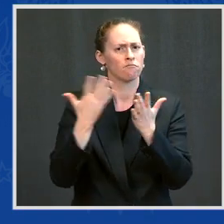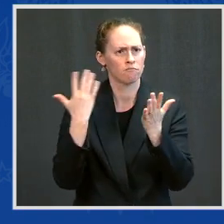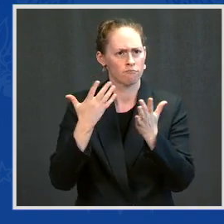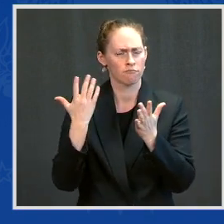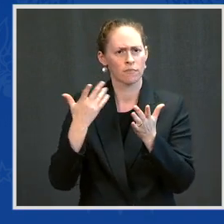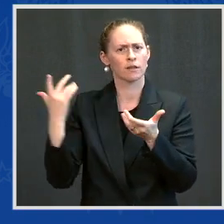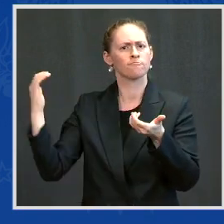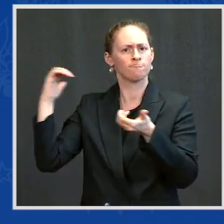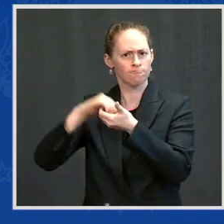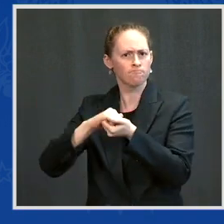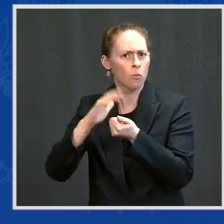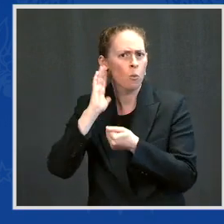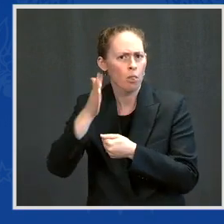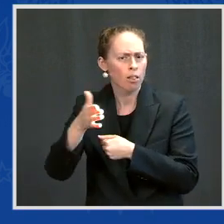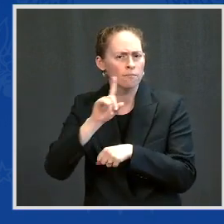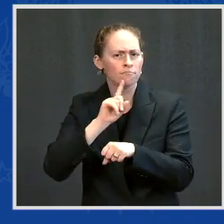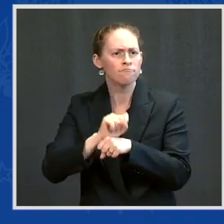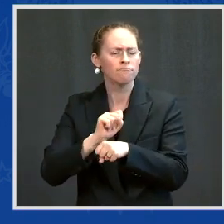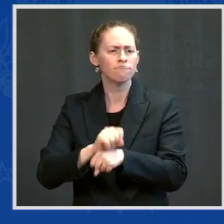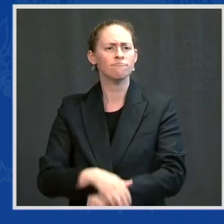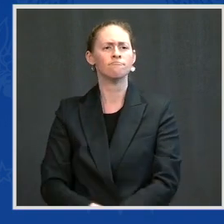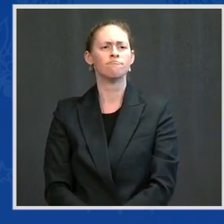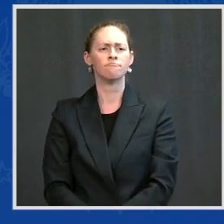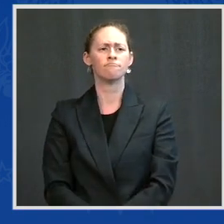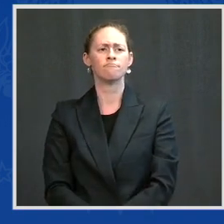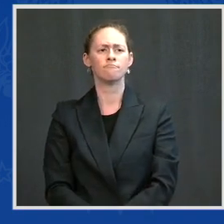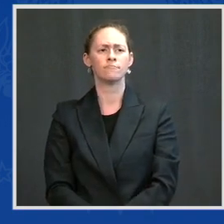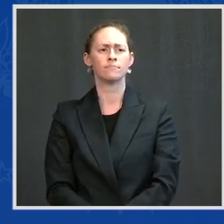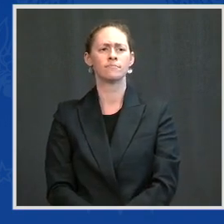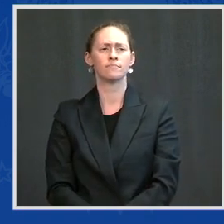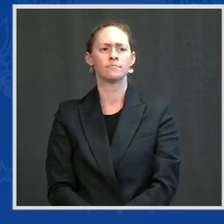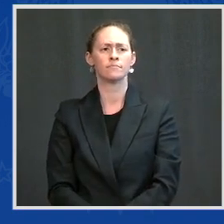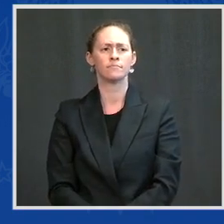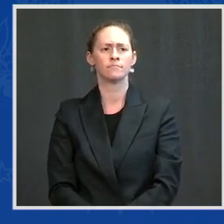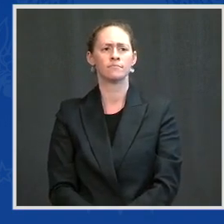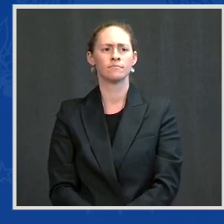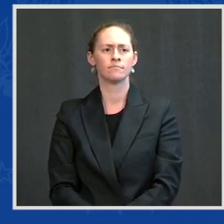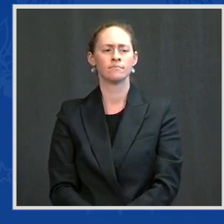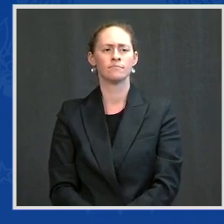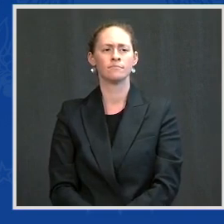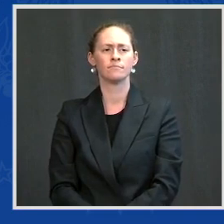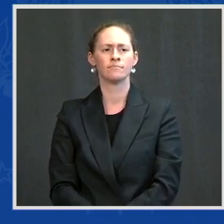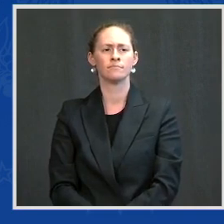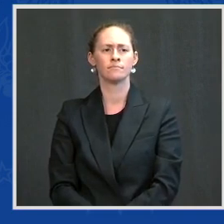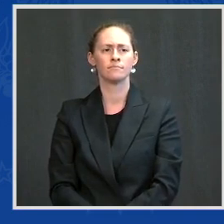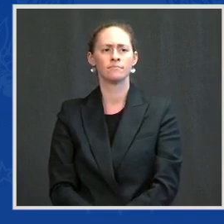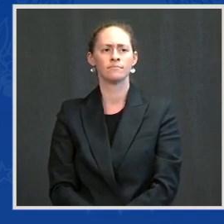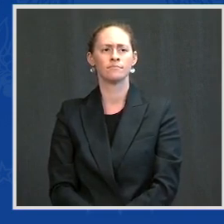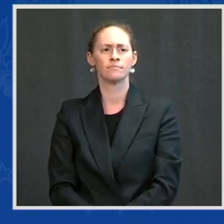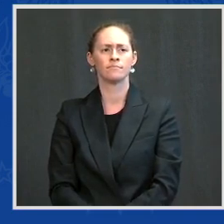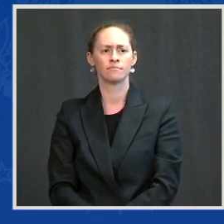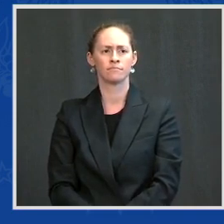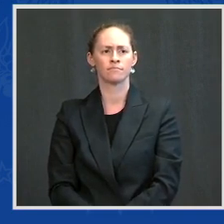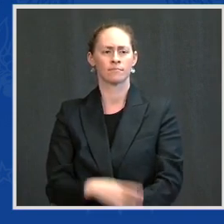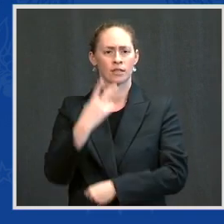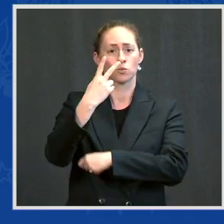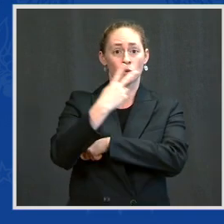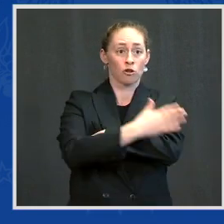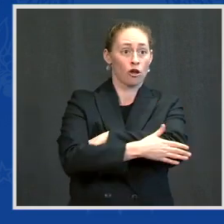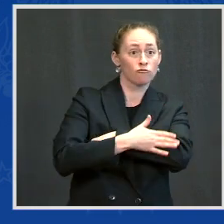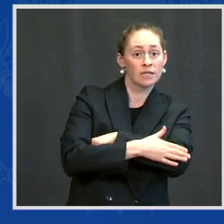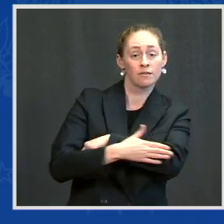there will be a comprehensive partnership to be established between our two nations, and there has been an agreement between our two sides on